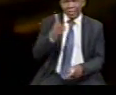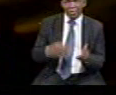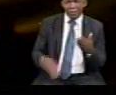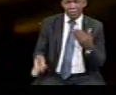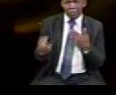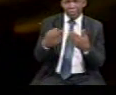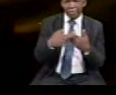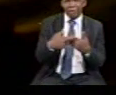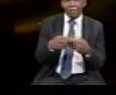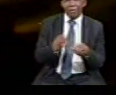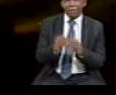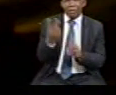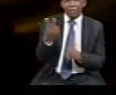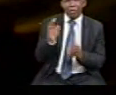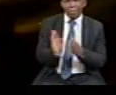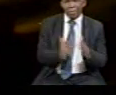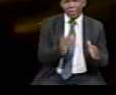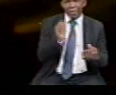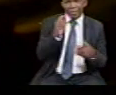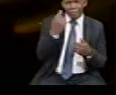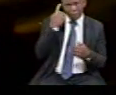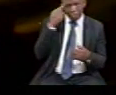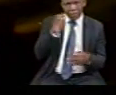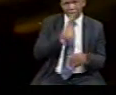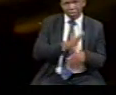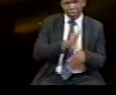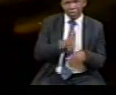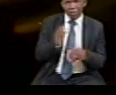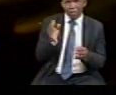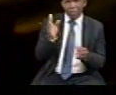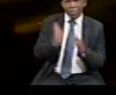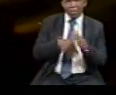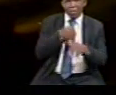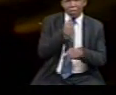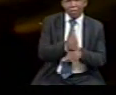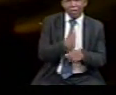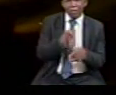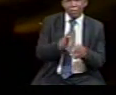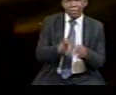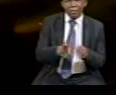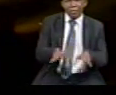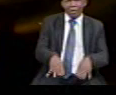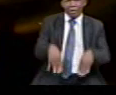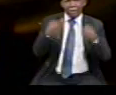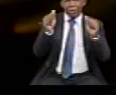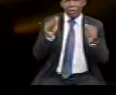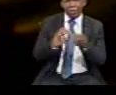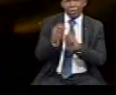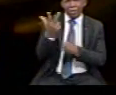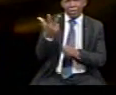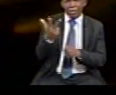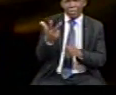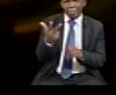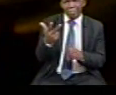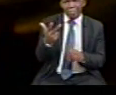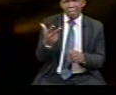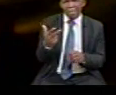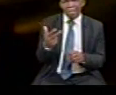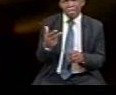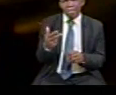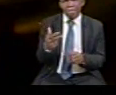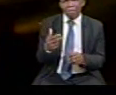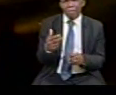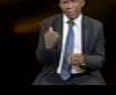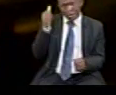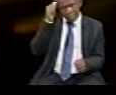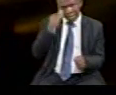confirmed rapture. Number three, the reminiscence and constant recommitment. Reminiscence and